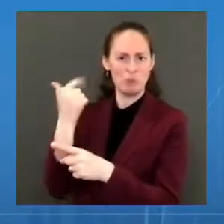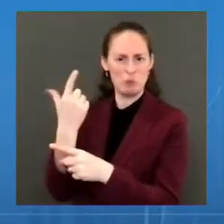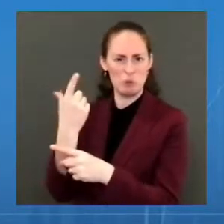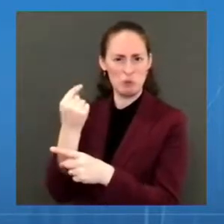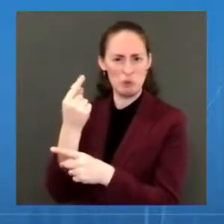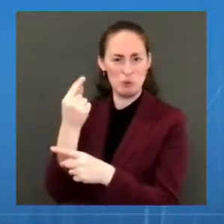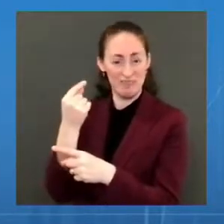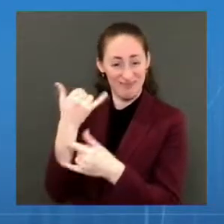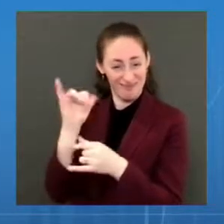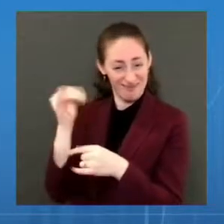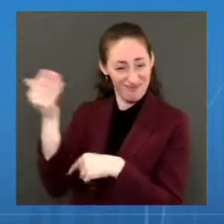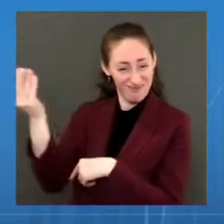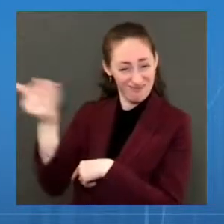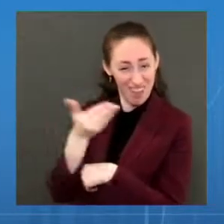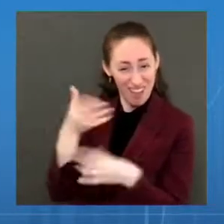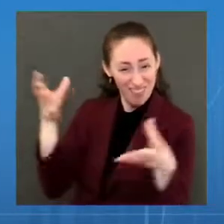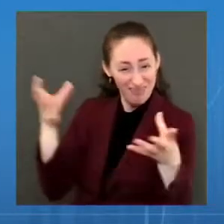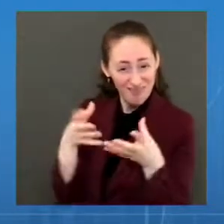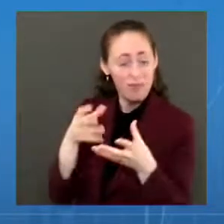get together?